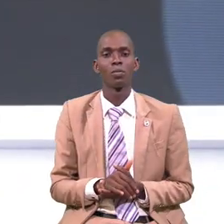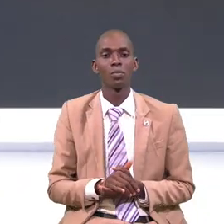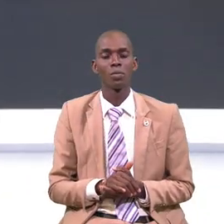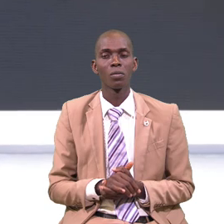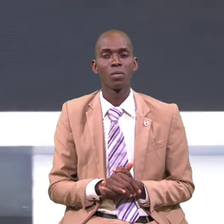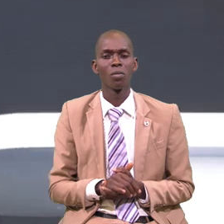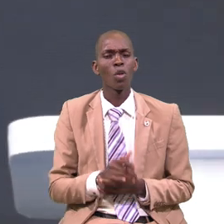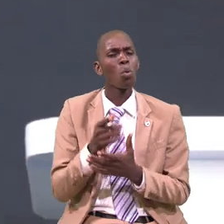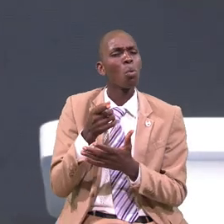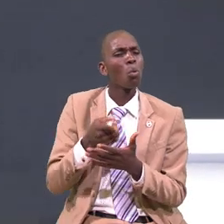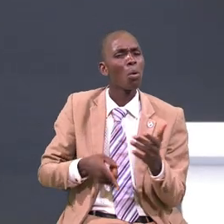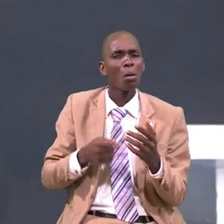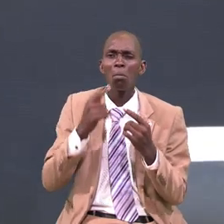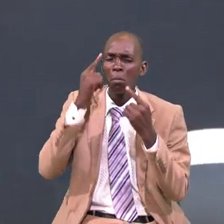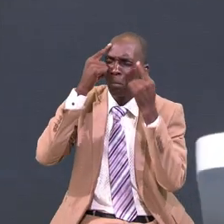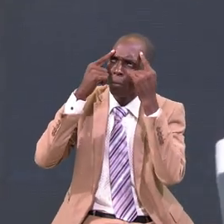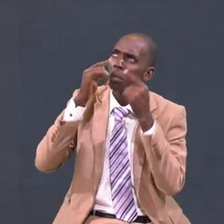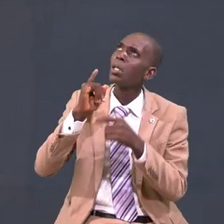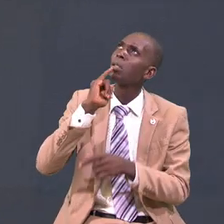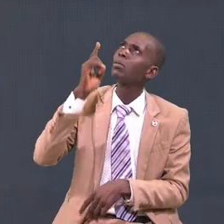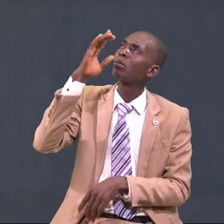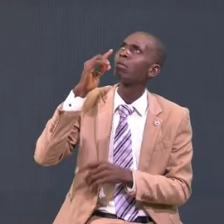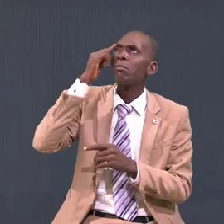What thought is God thinking about me?